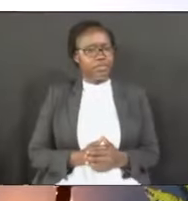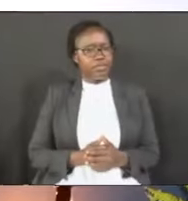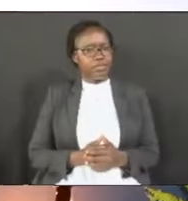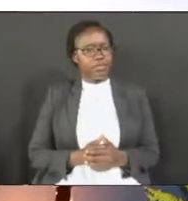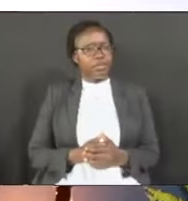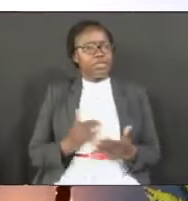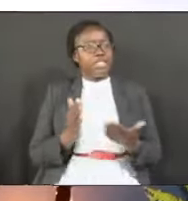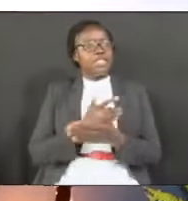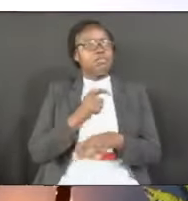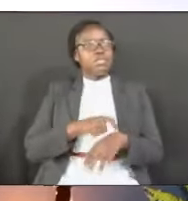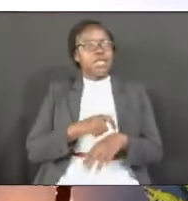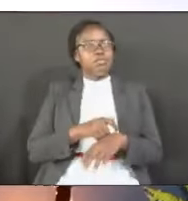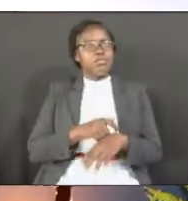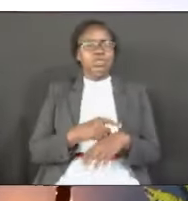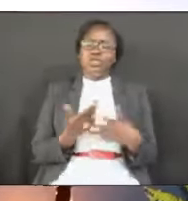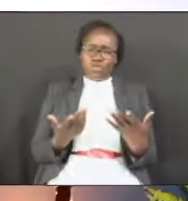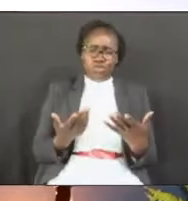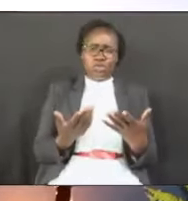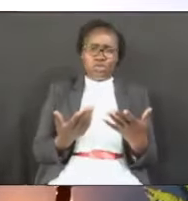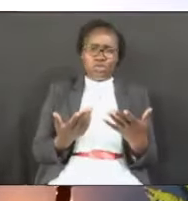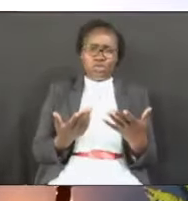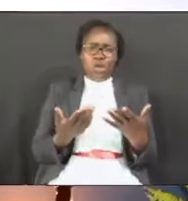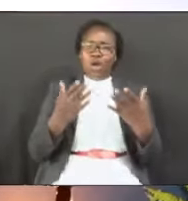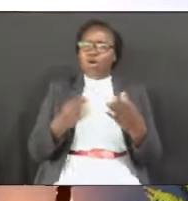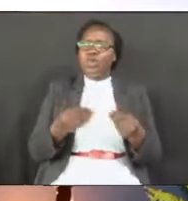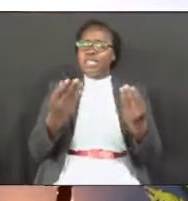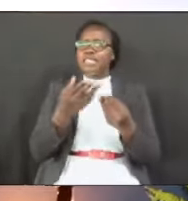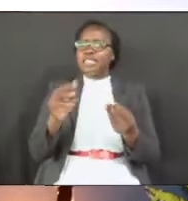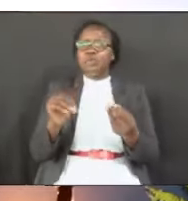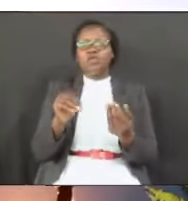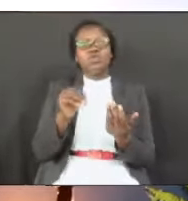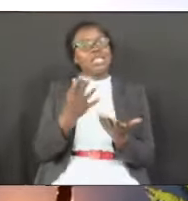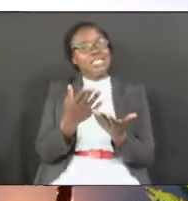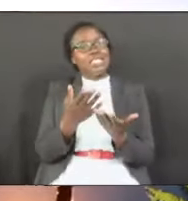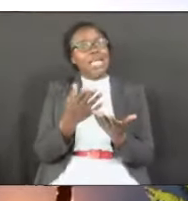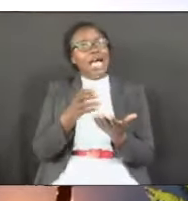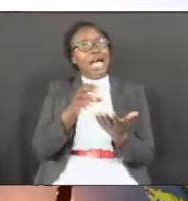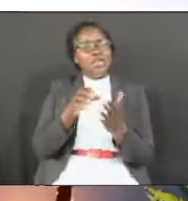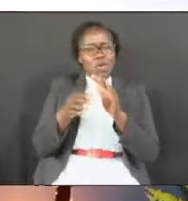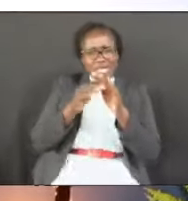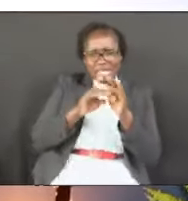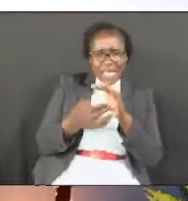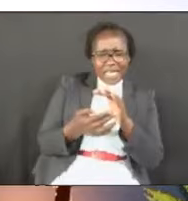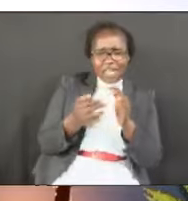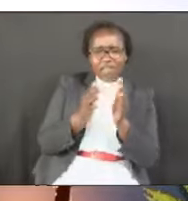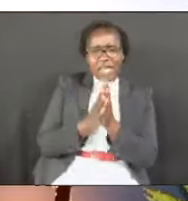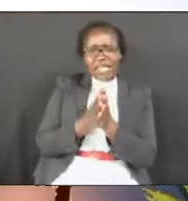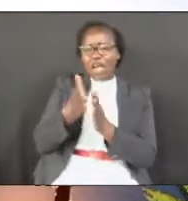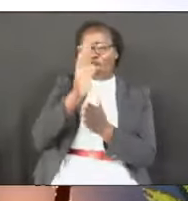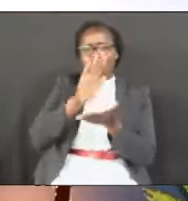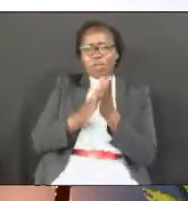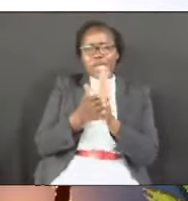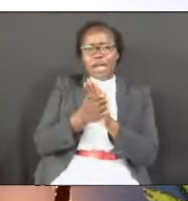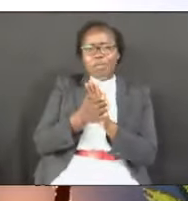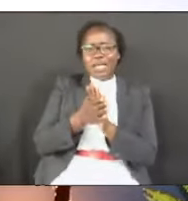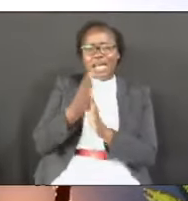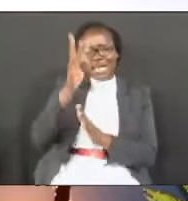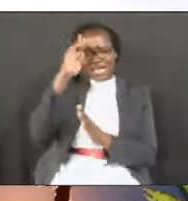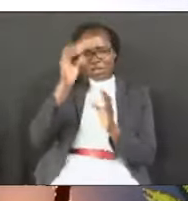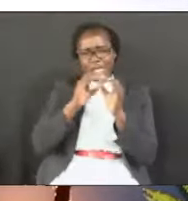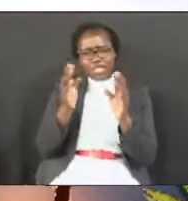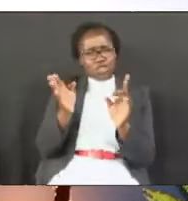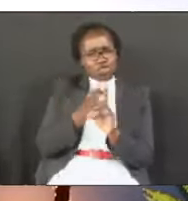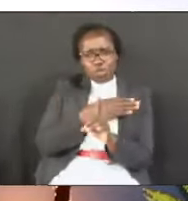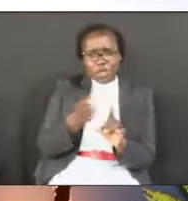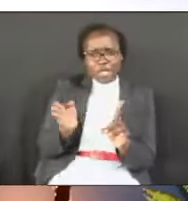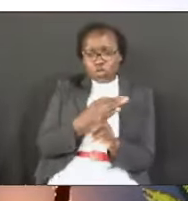There are times when God becomes unreasonable. And granted, it was such a case of God being unreasonable to persuade Abraham